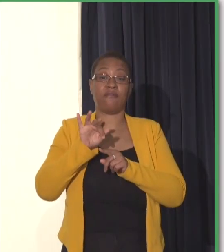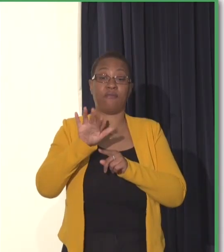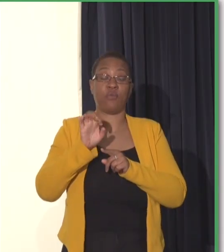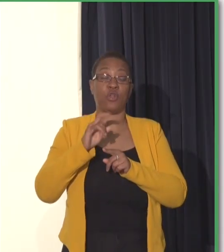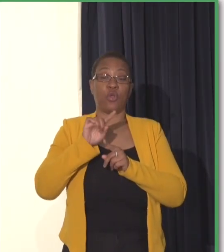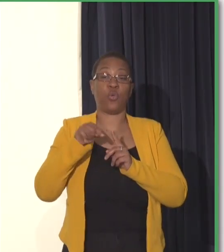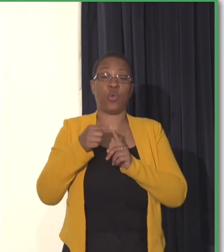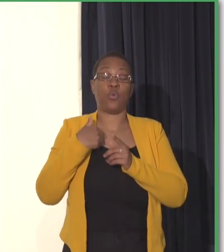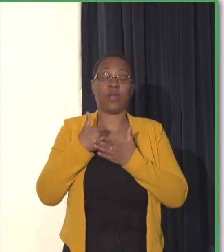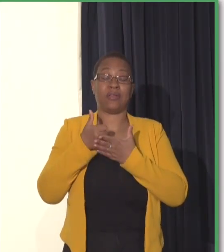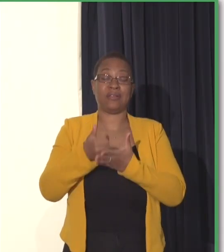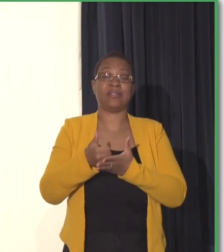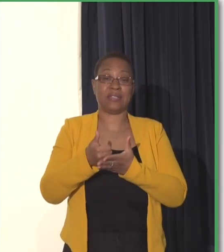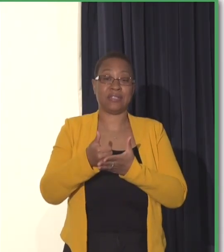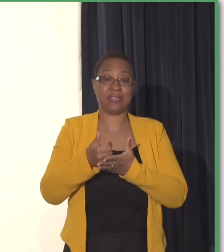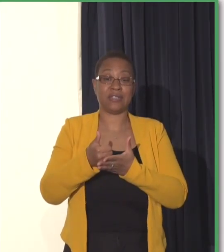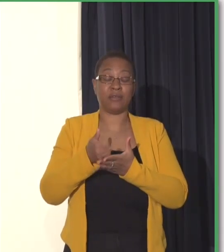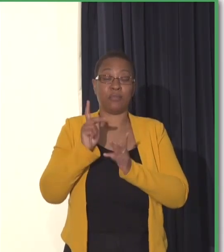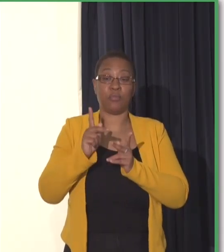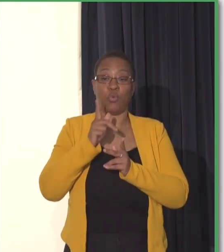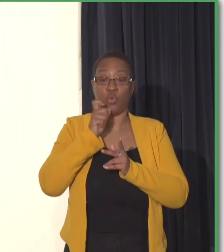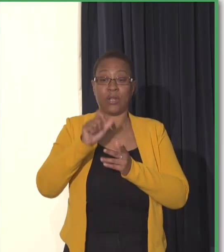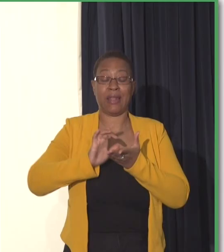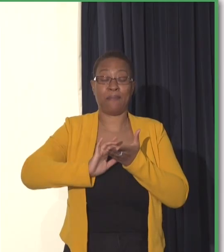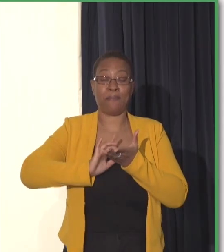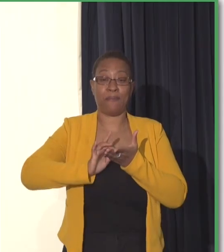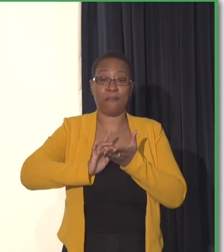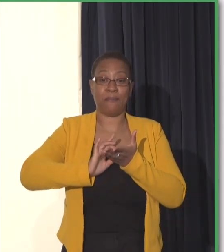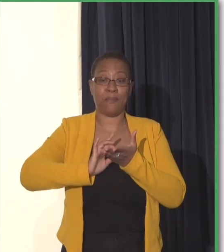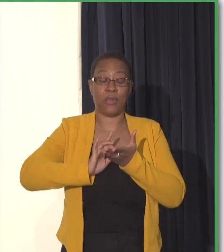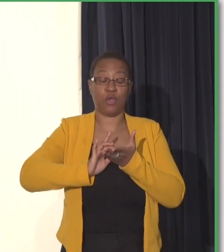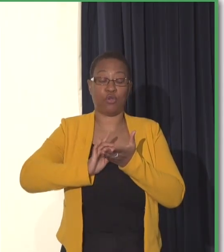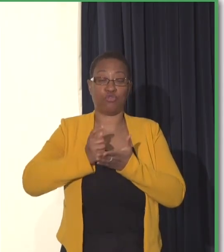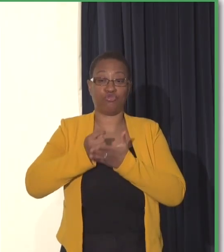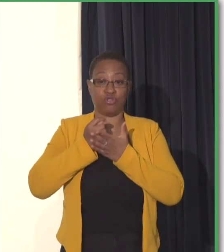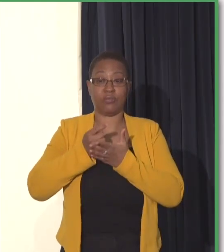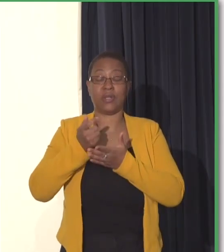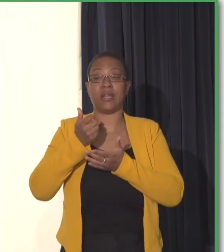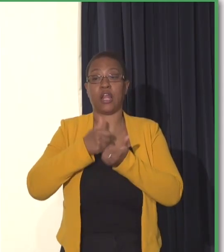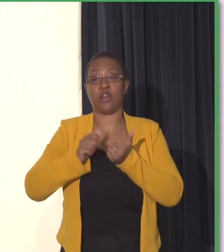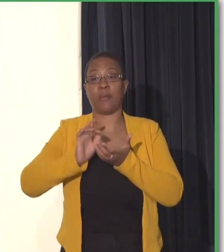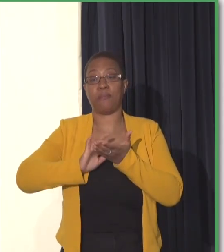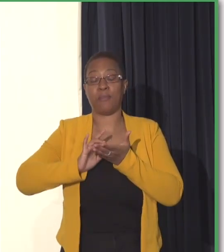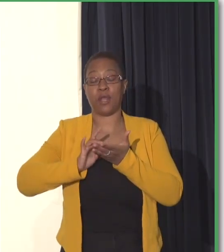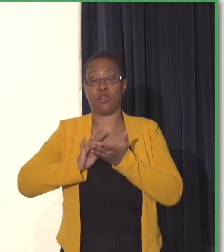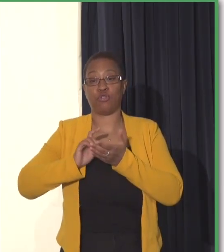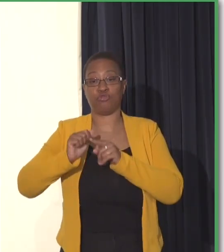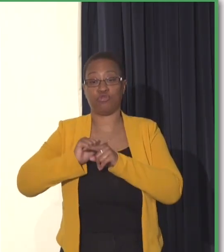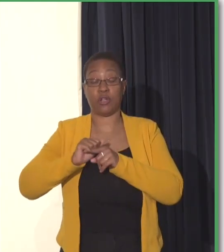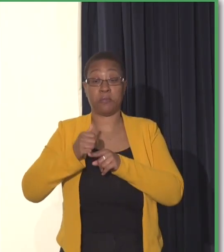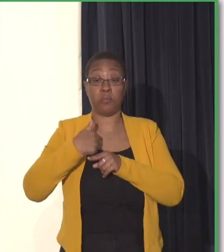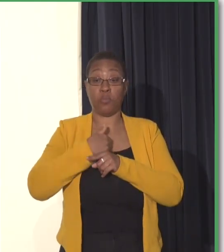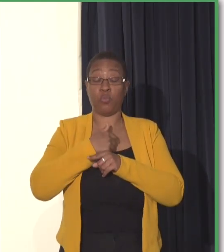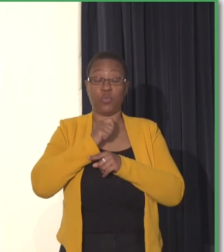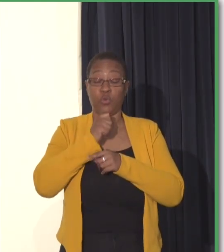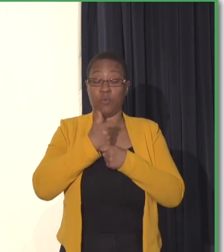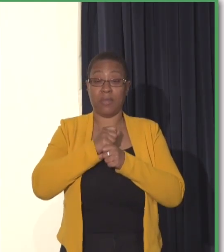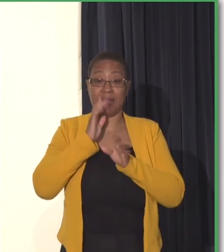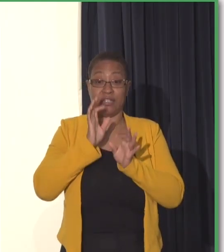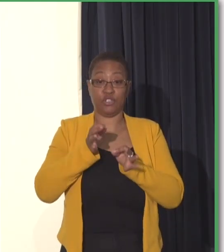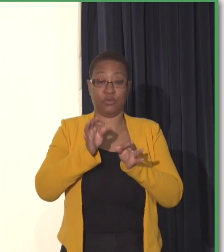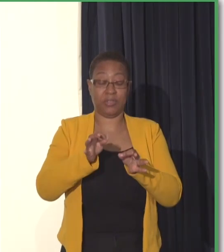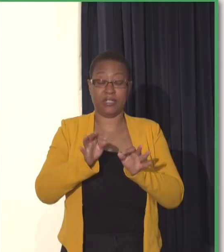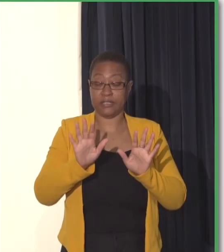assisting medical personnel. And there's some very specific requirements. We don't make the determination of, we